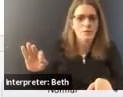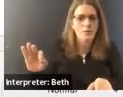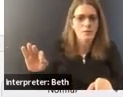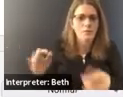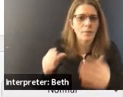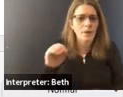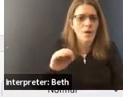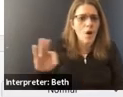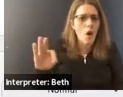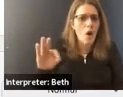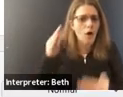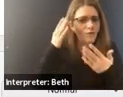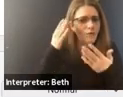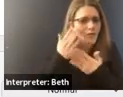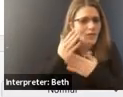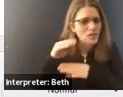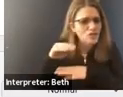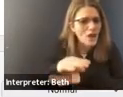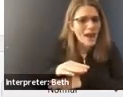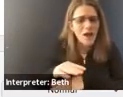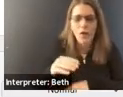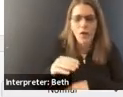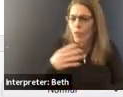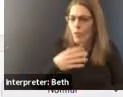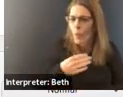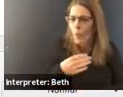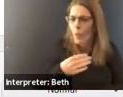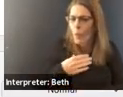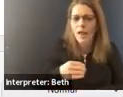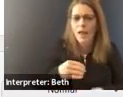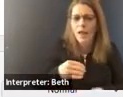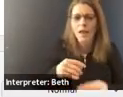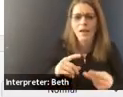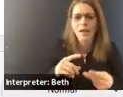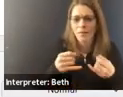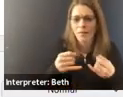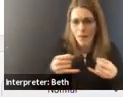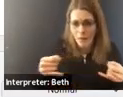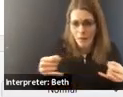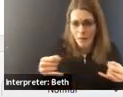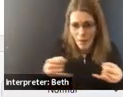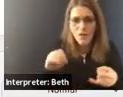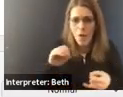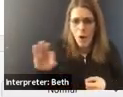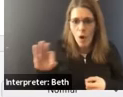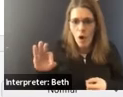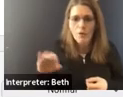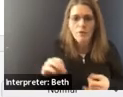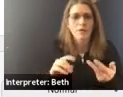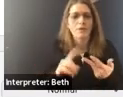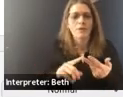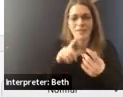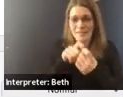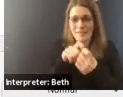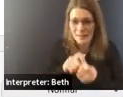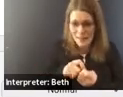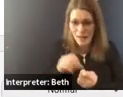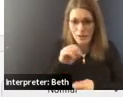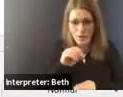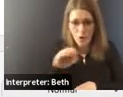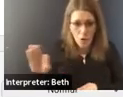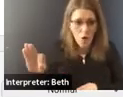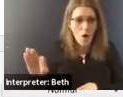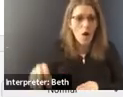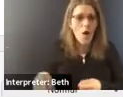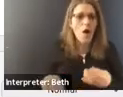turn off the white, the lines, the details, and the elements. Let me go one higher